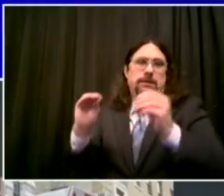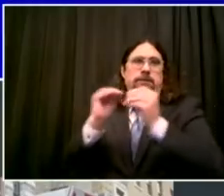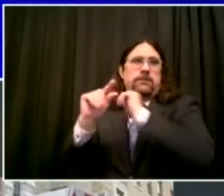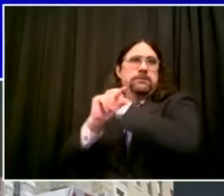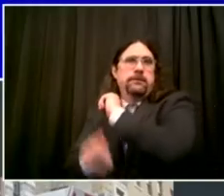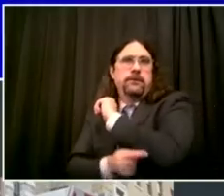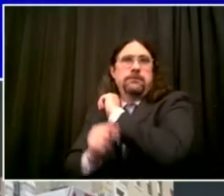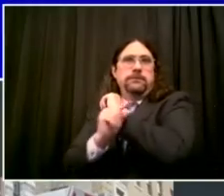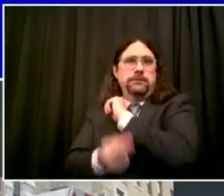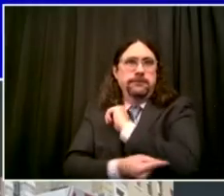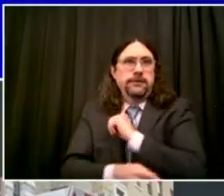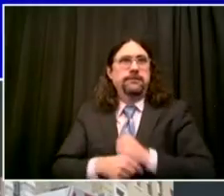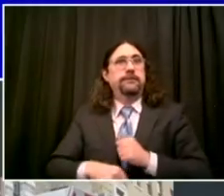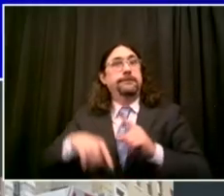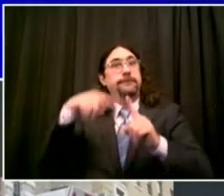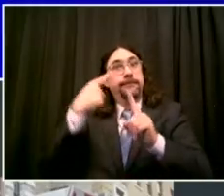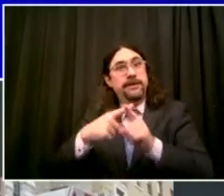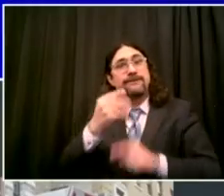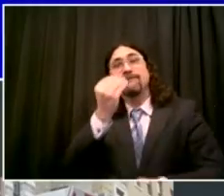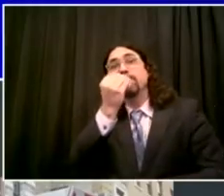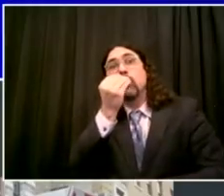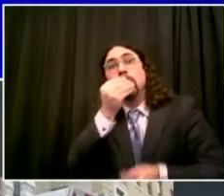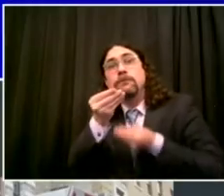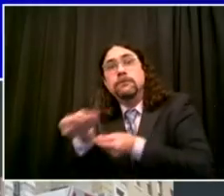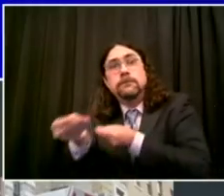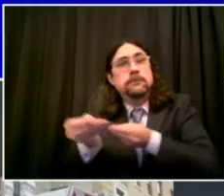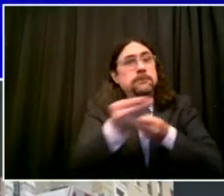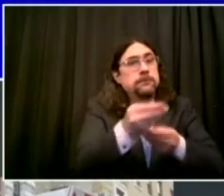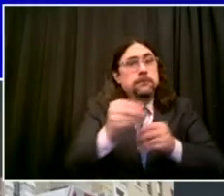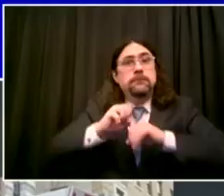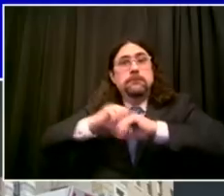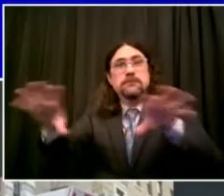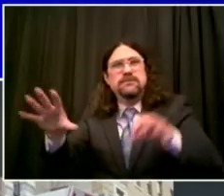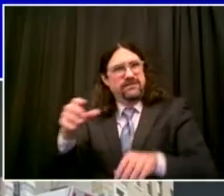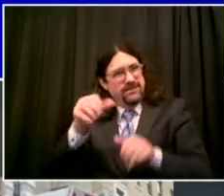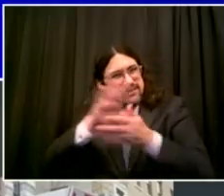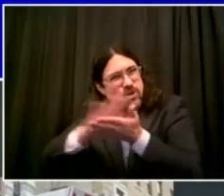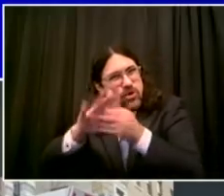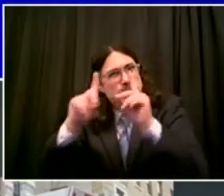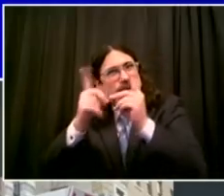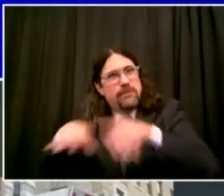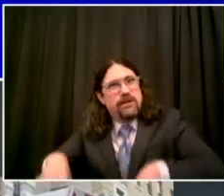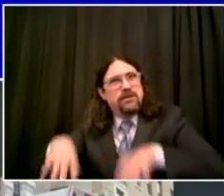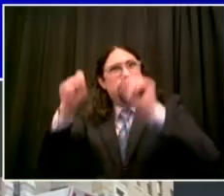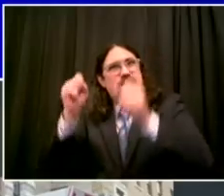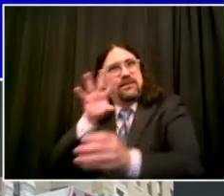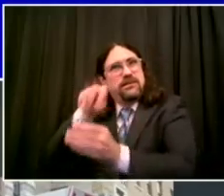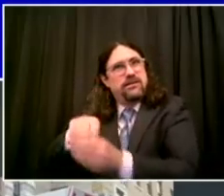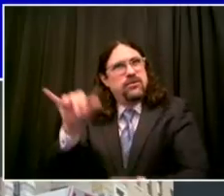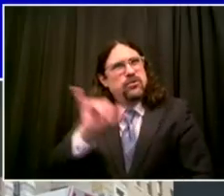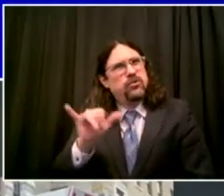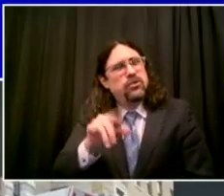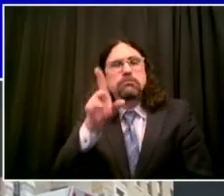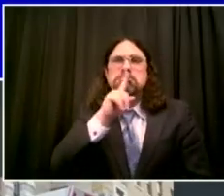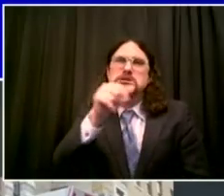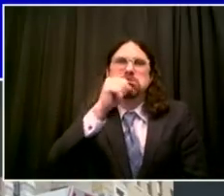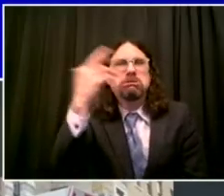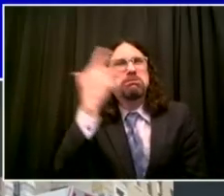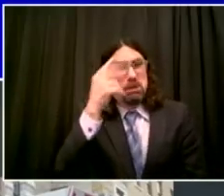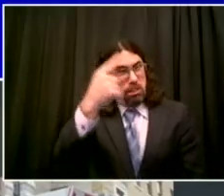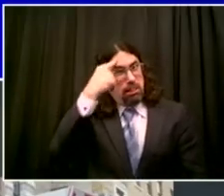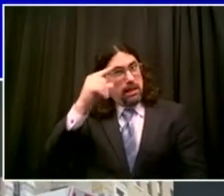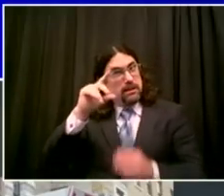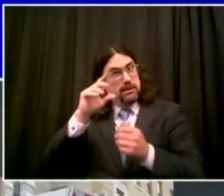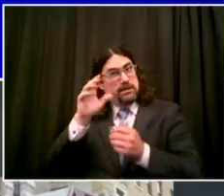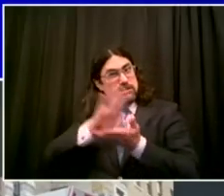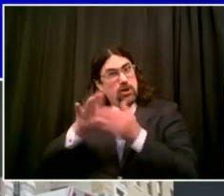been there every step of the way. So thanks to the men and women who do this great work at the New York City Sanitation Department, and a special thank you to a